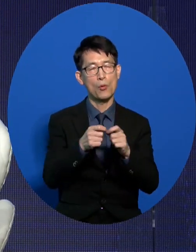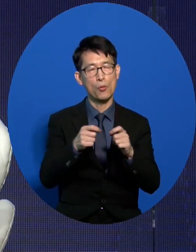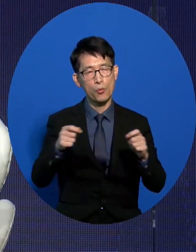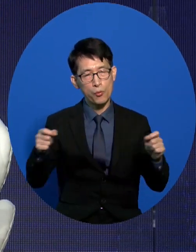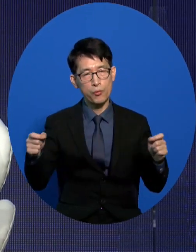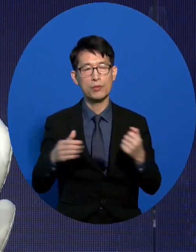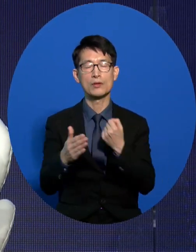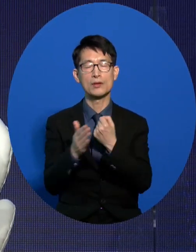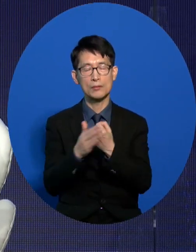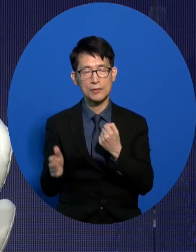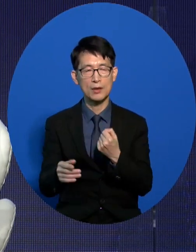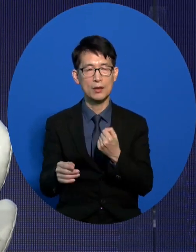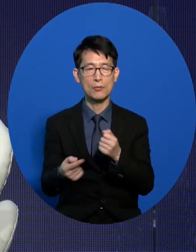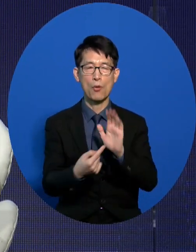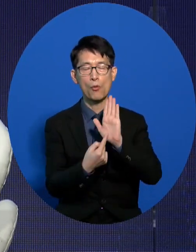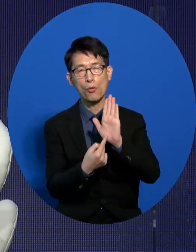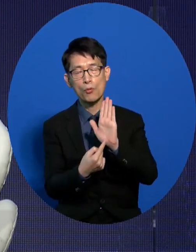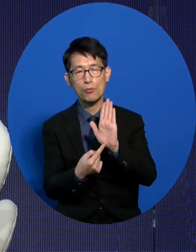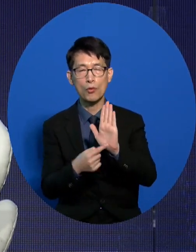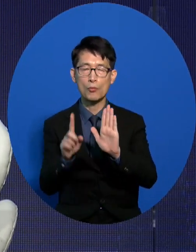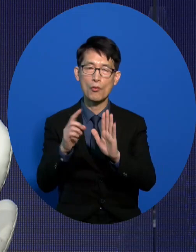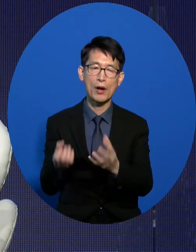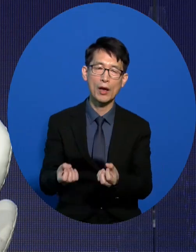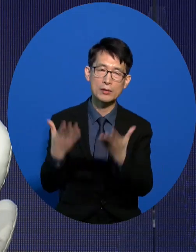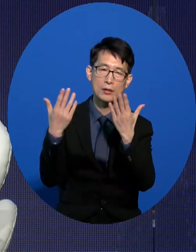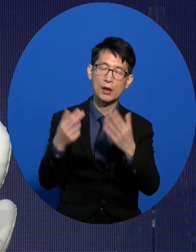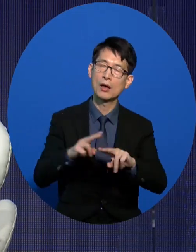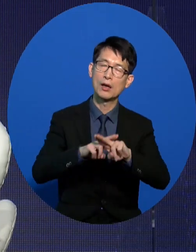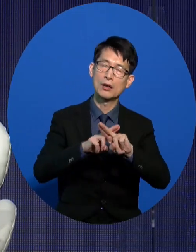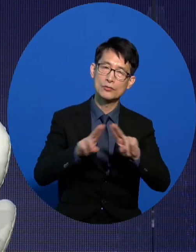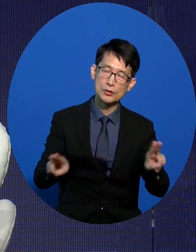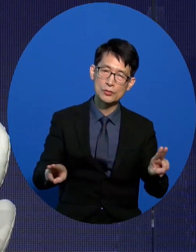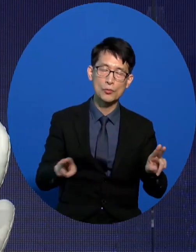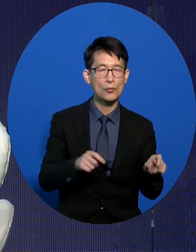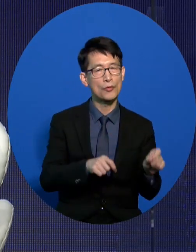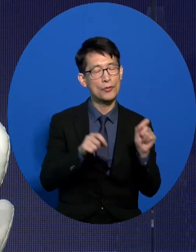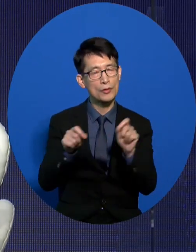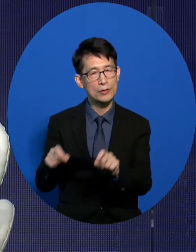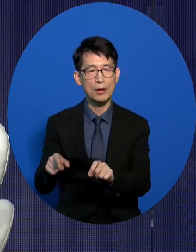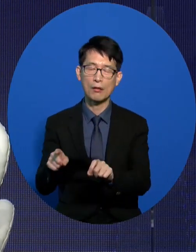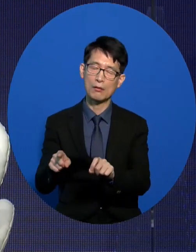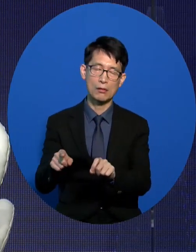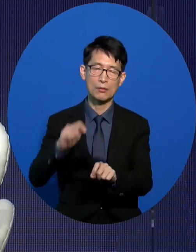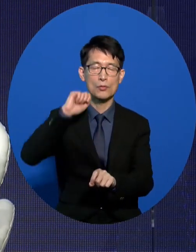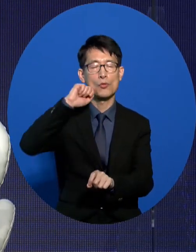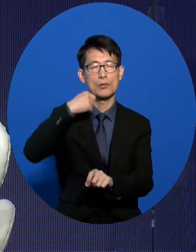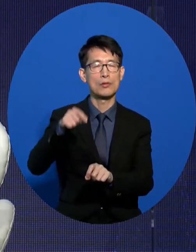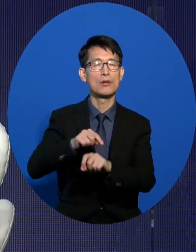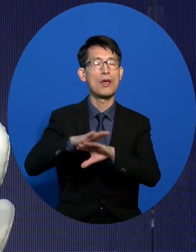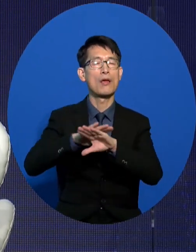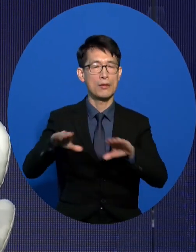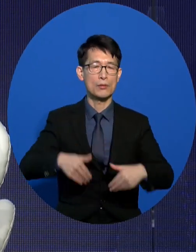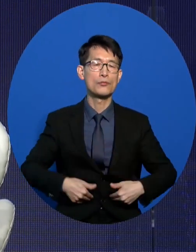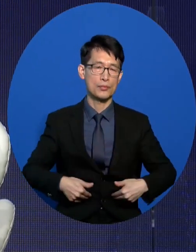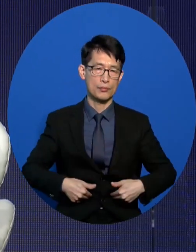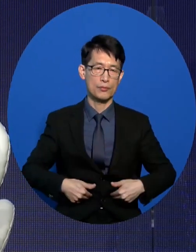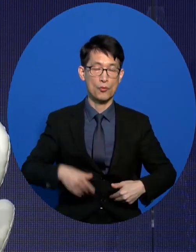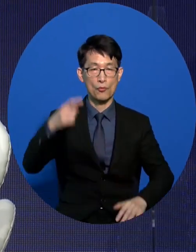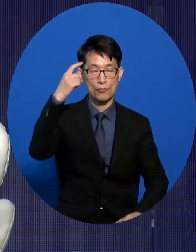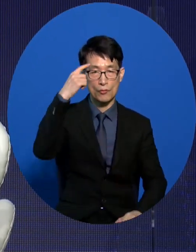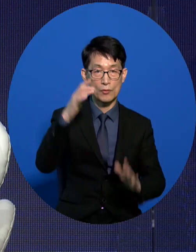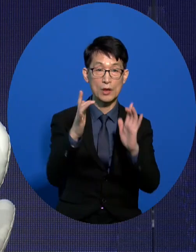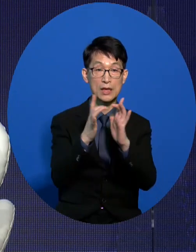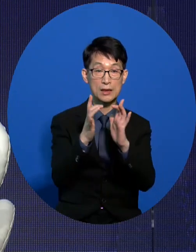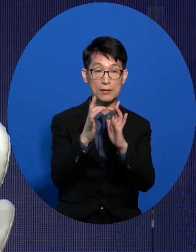events had transitioned to online. And this was an immediate issue that we had to deal with